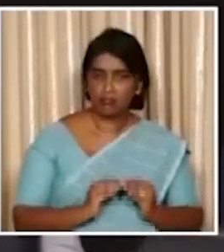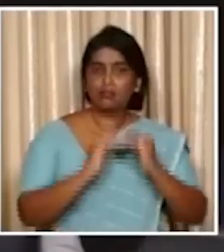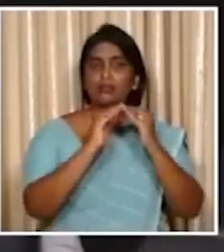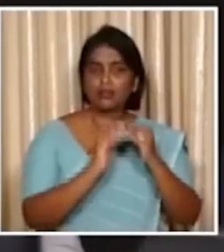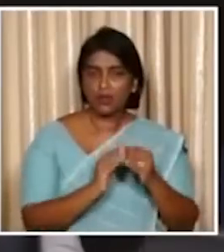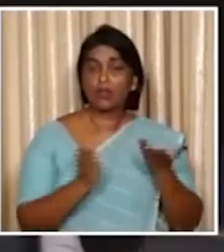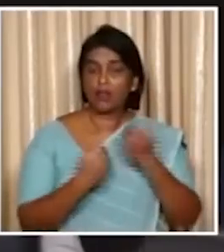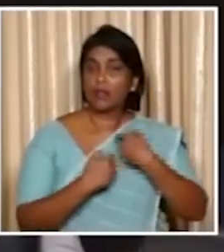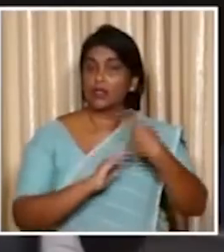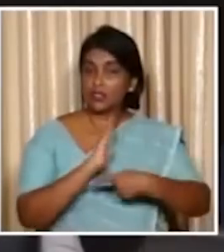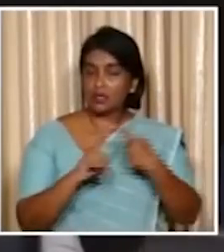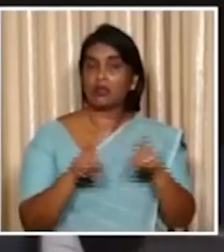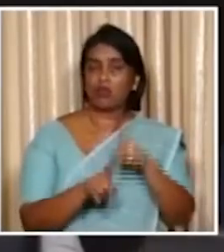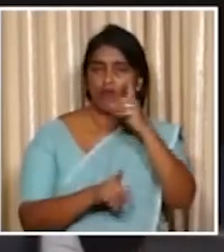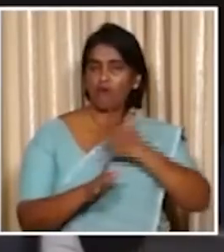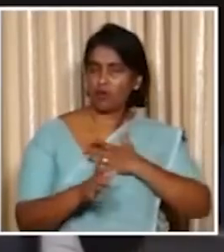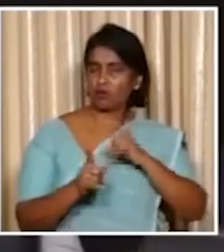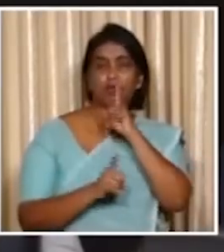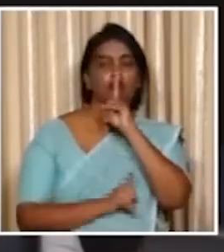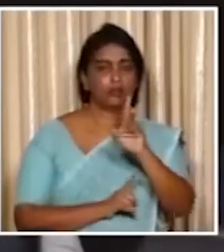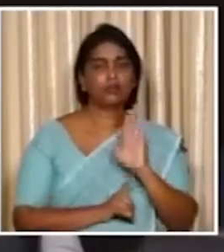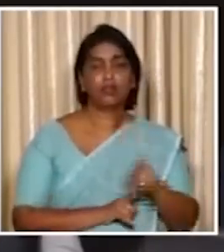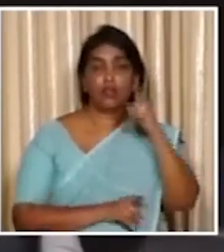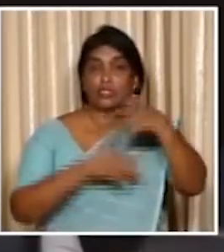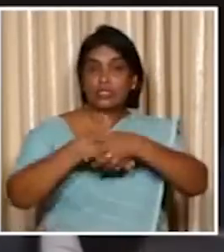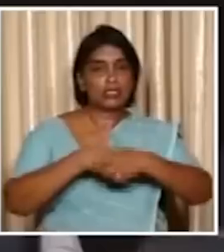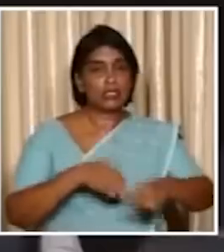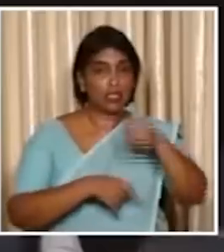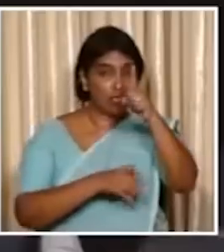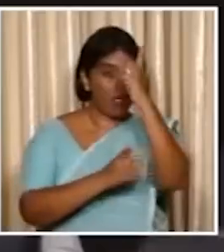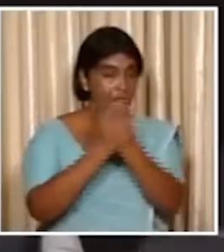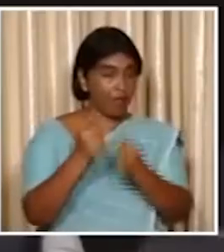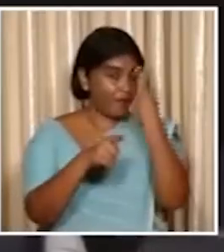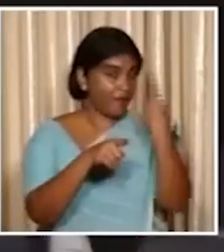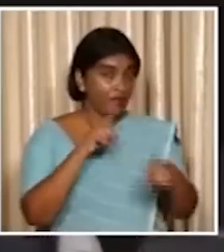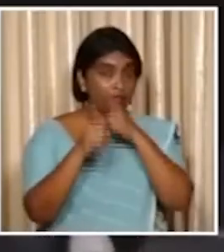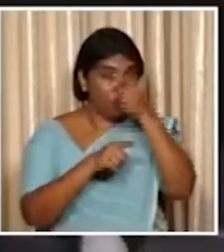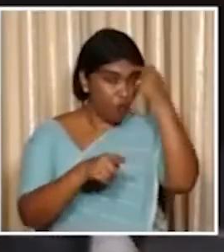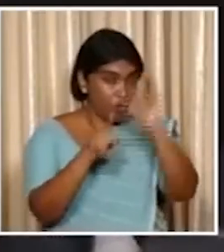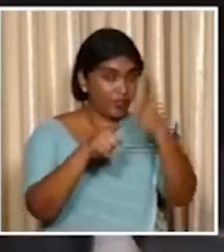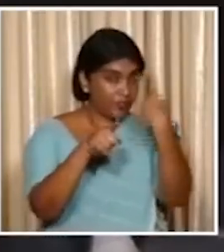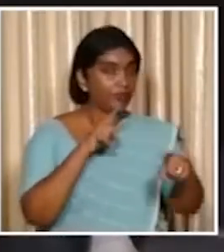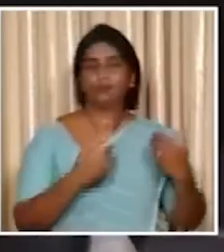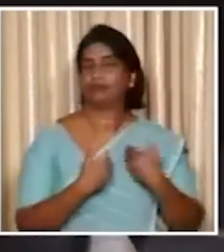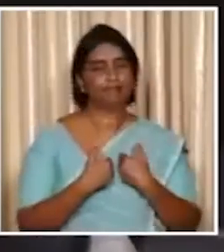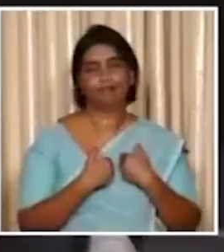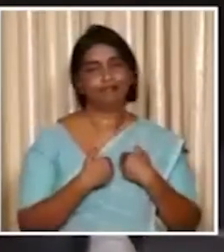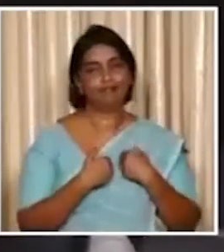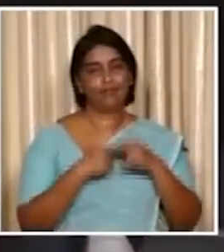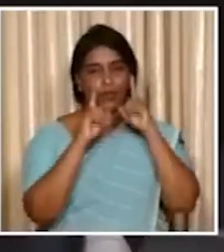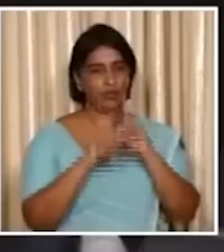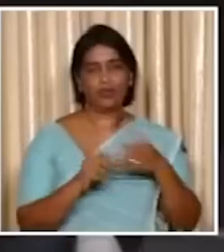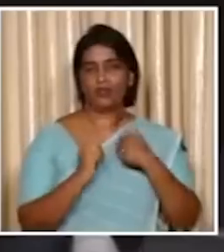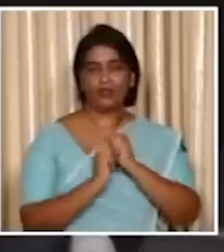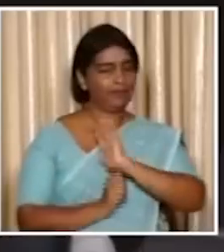Sri Lankan. If you only talk about your race, your religion, your caste, that we will never reach that. That's my. I don't call